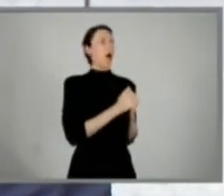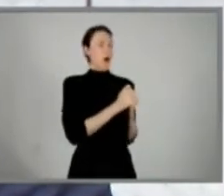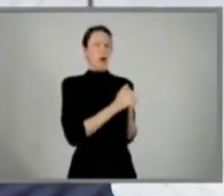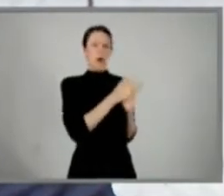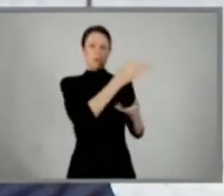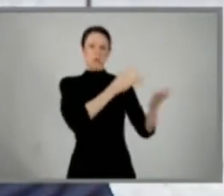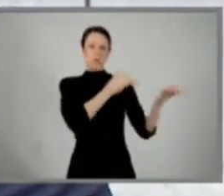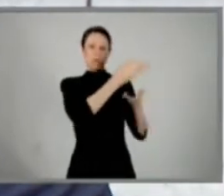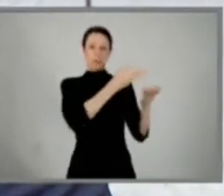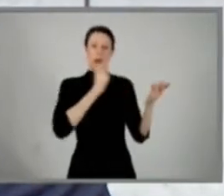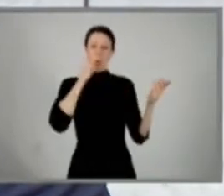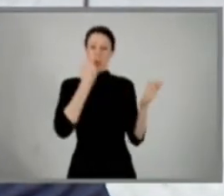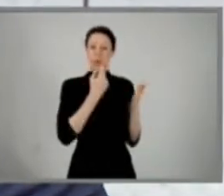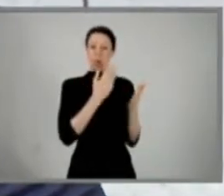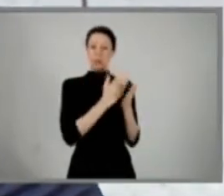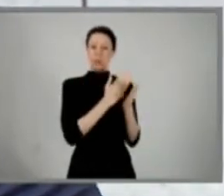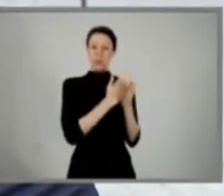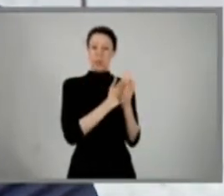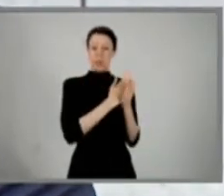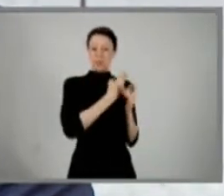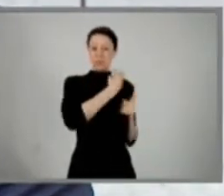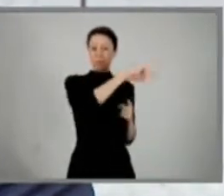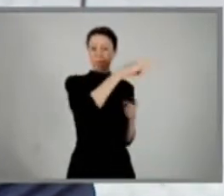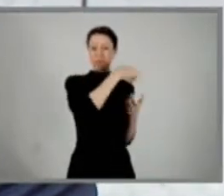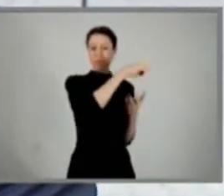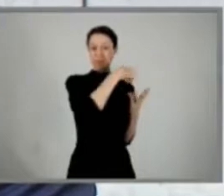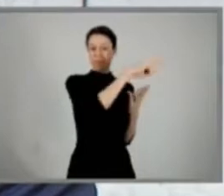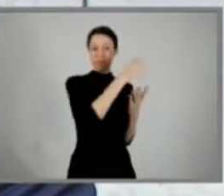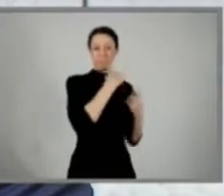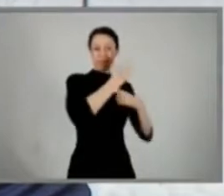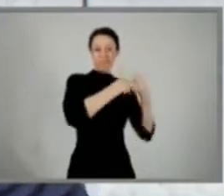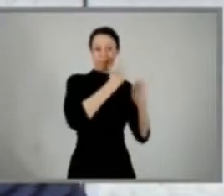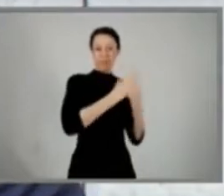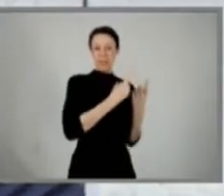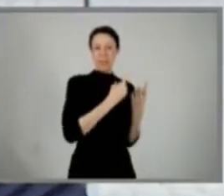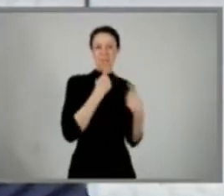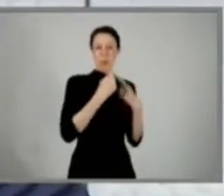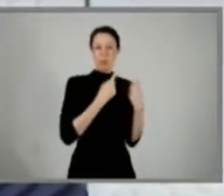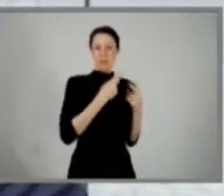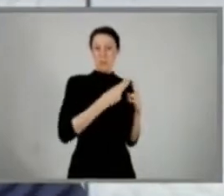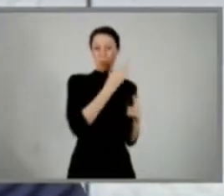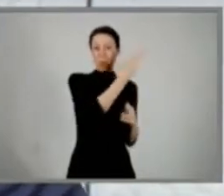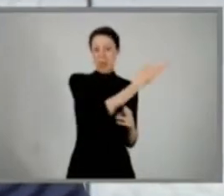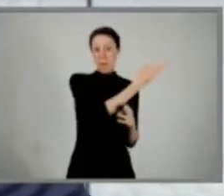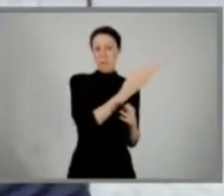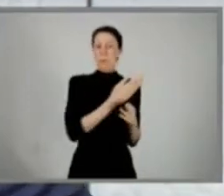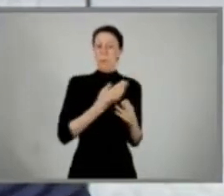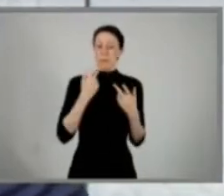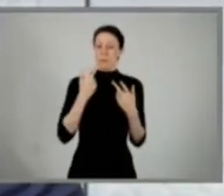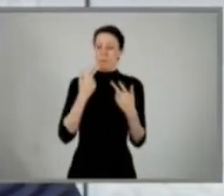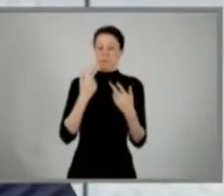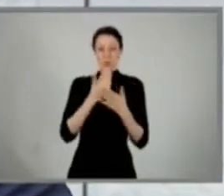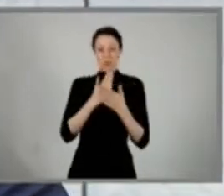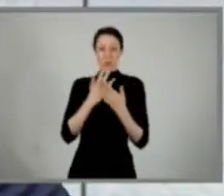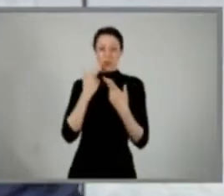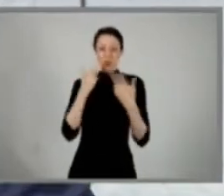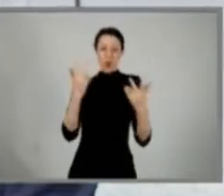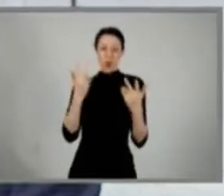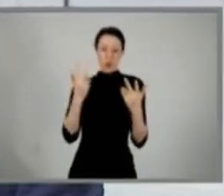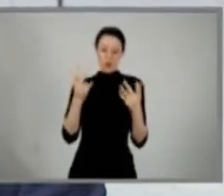to their team because it tells the story of why Australia is being successful and will continue to be successful. We'll, of course,